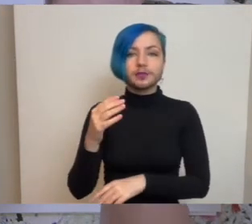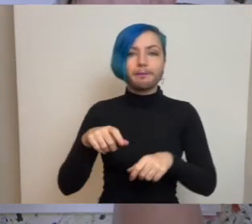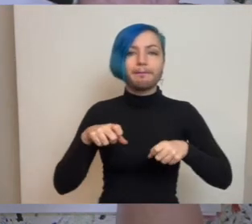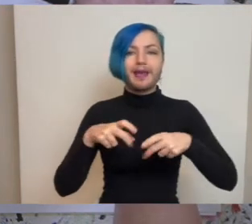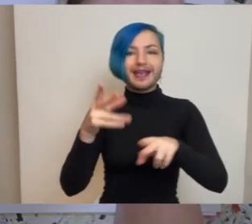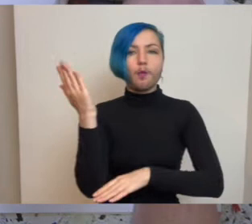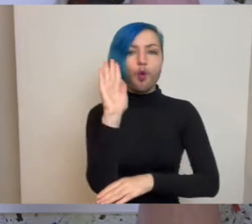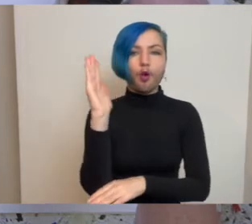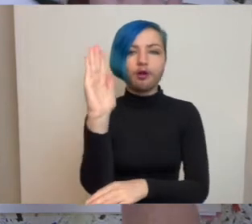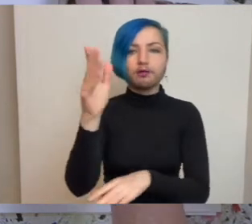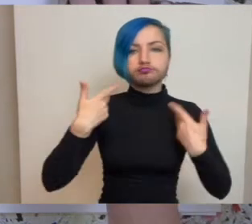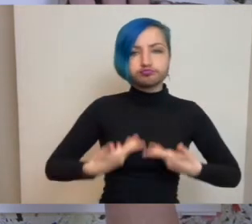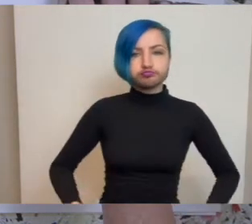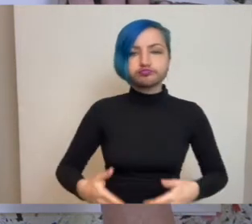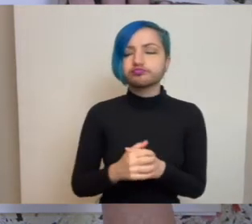looks.